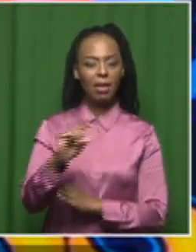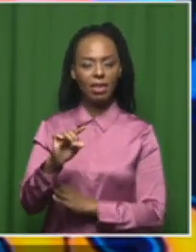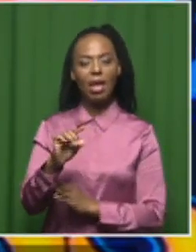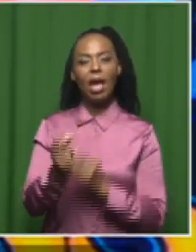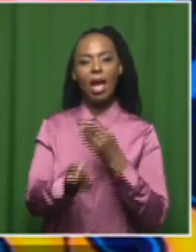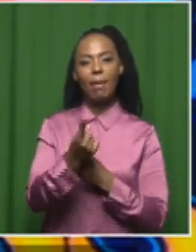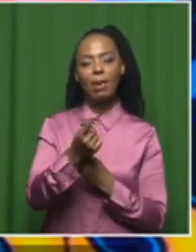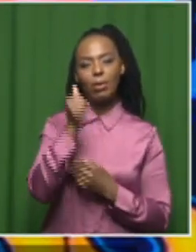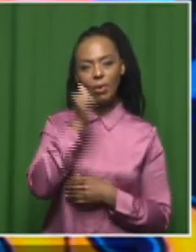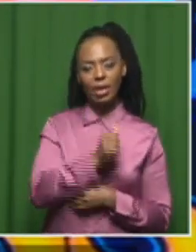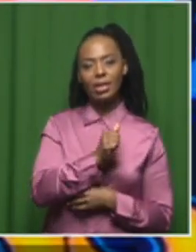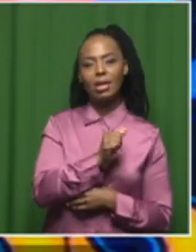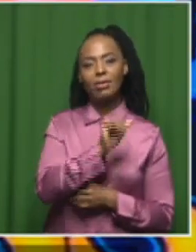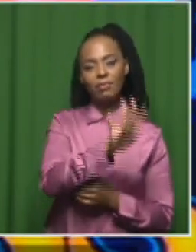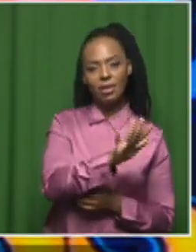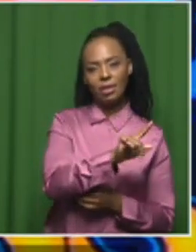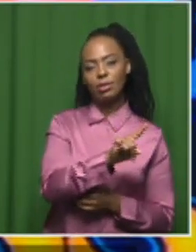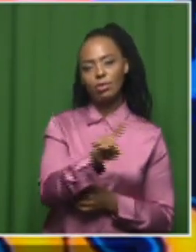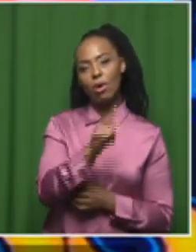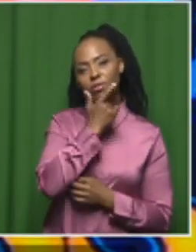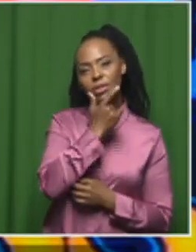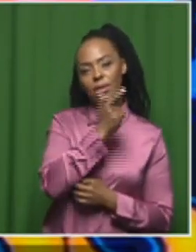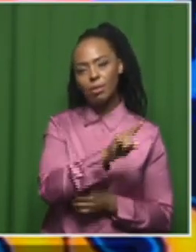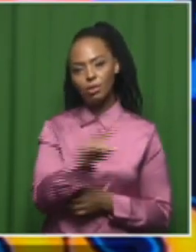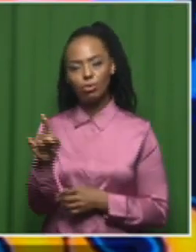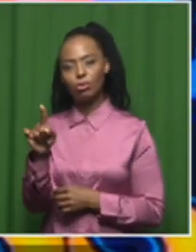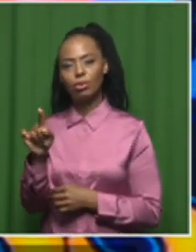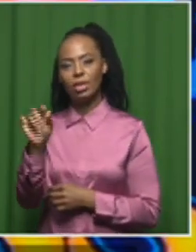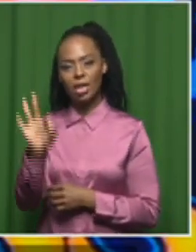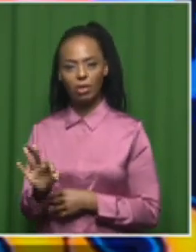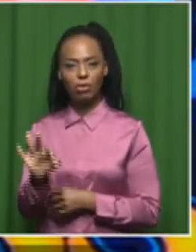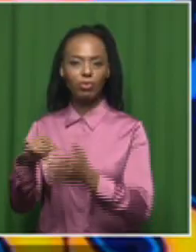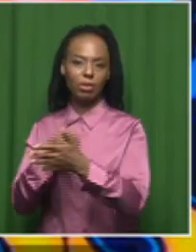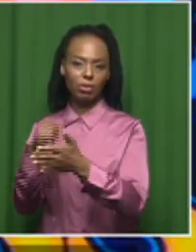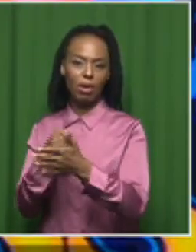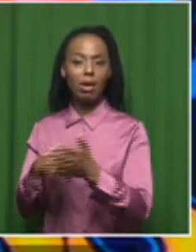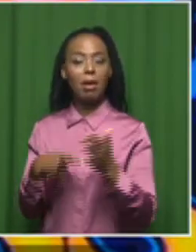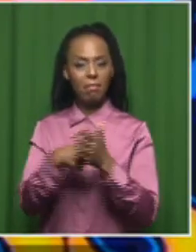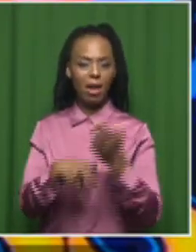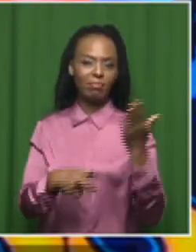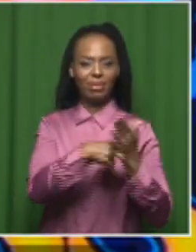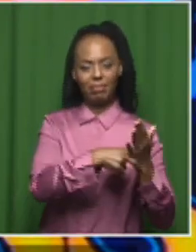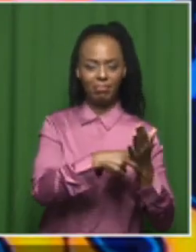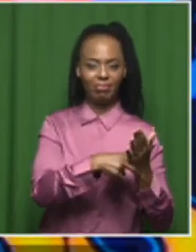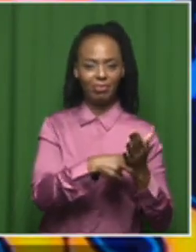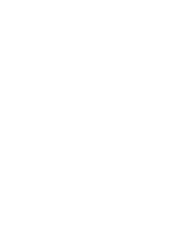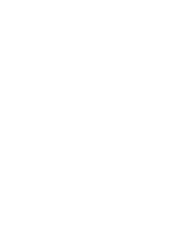and the 12th of January. Of course, tickets also available through web tickets. Do get them now.